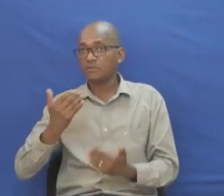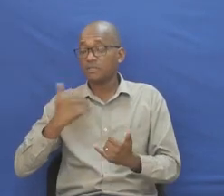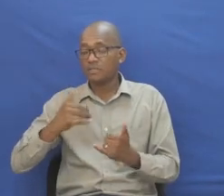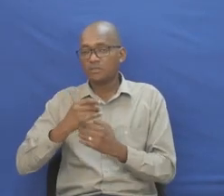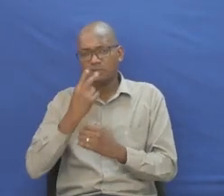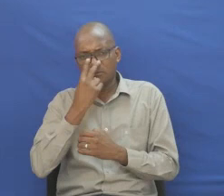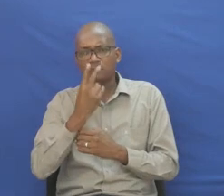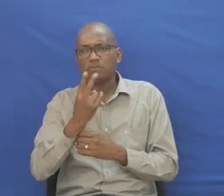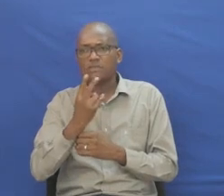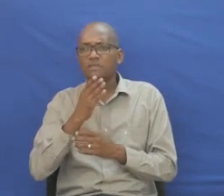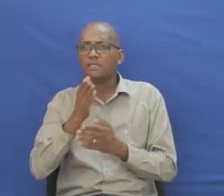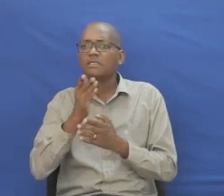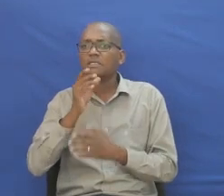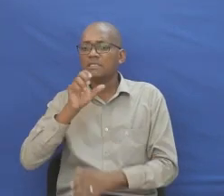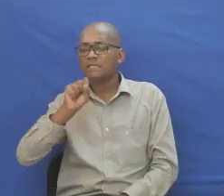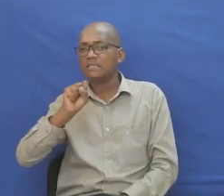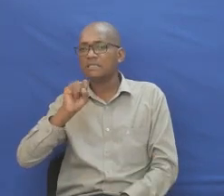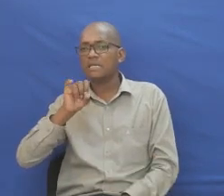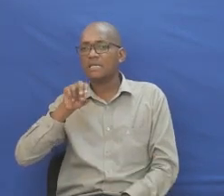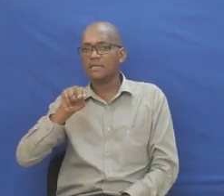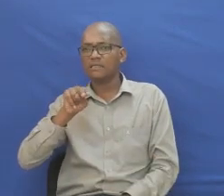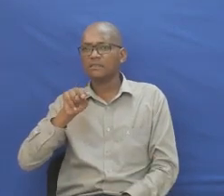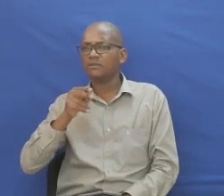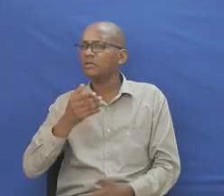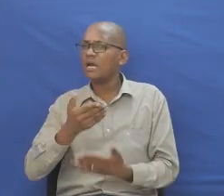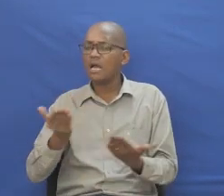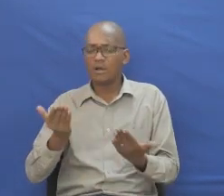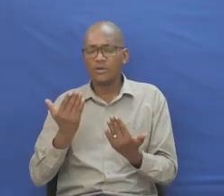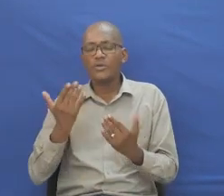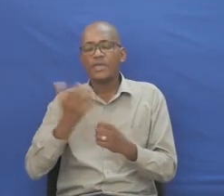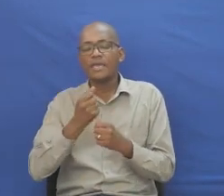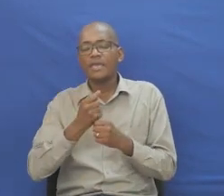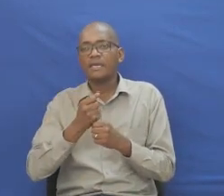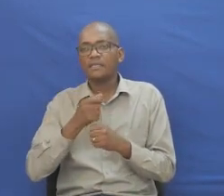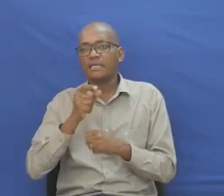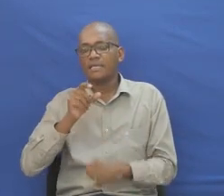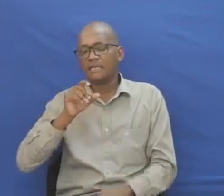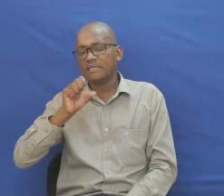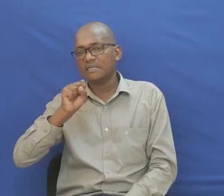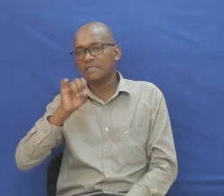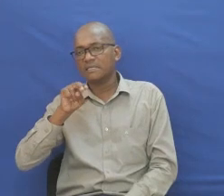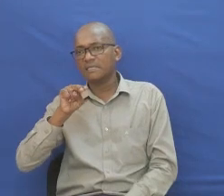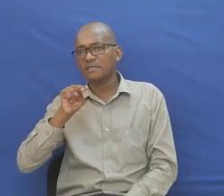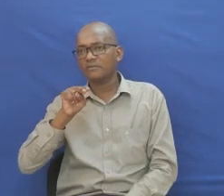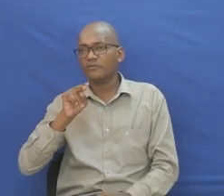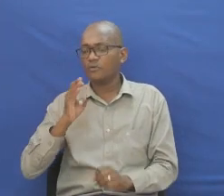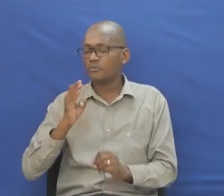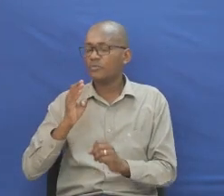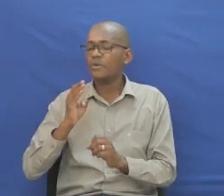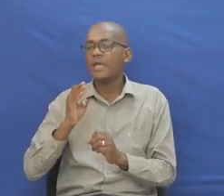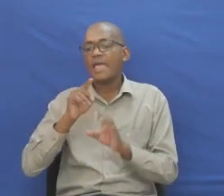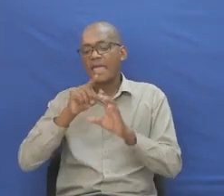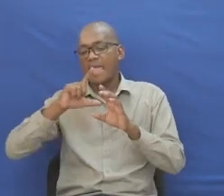as sine. So how can we get to know the sine of this angle here, which is angle C? Sine of angle